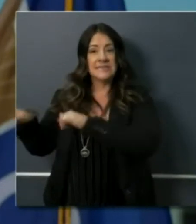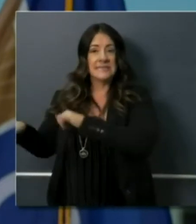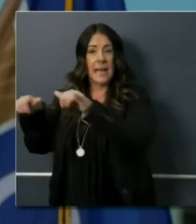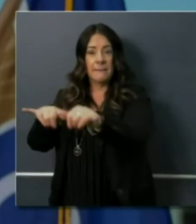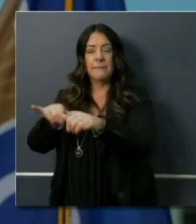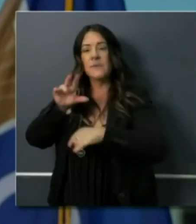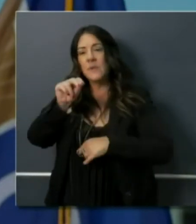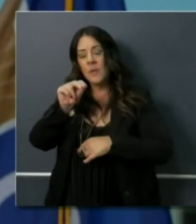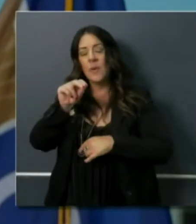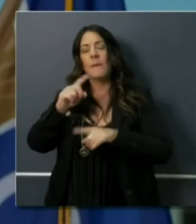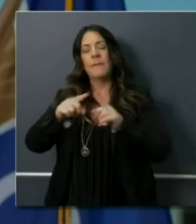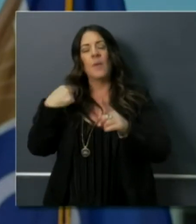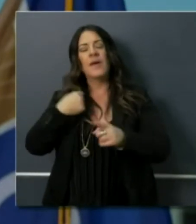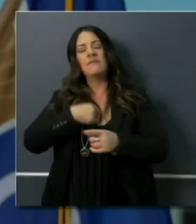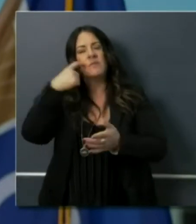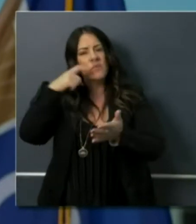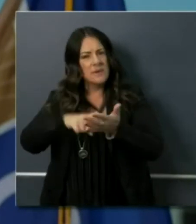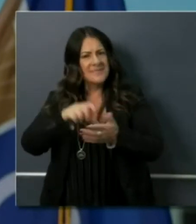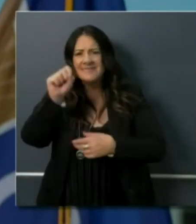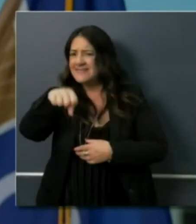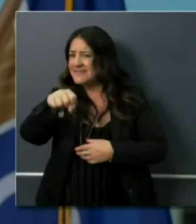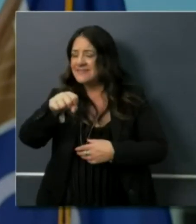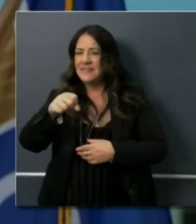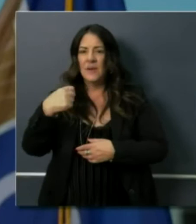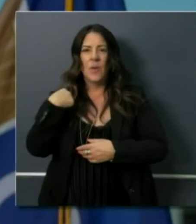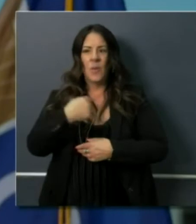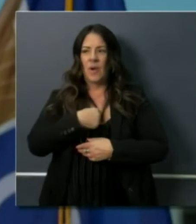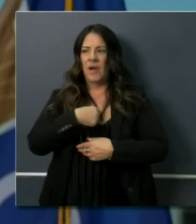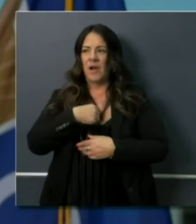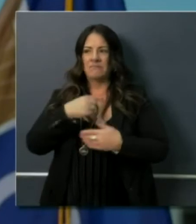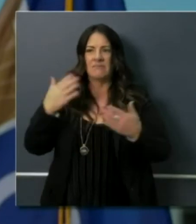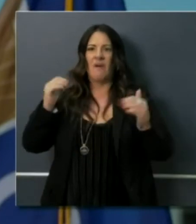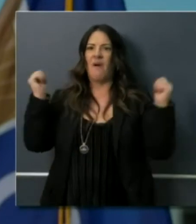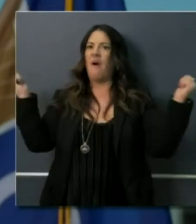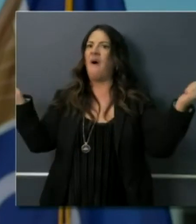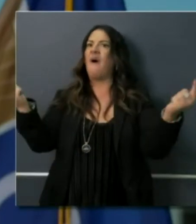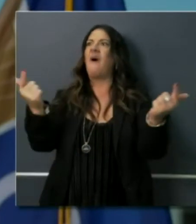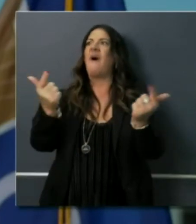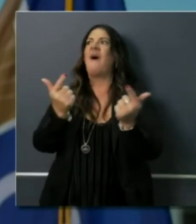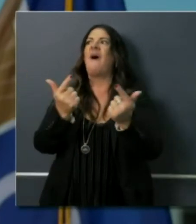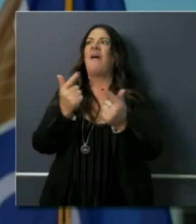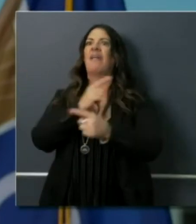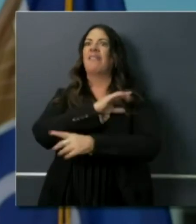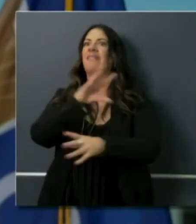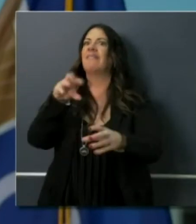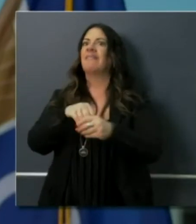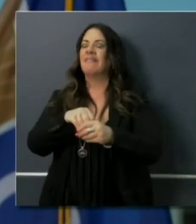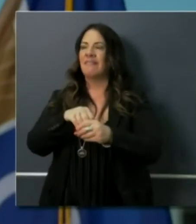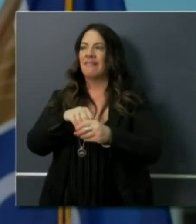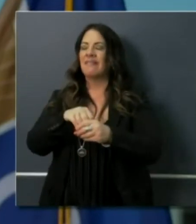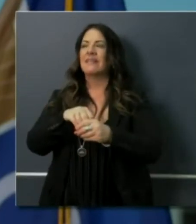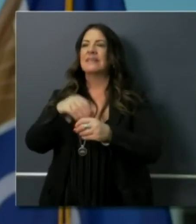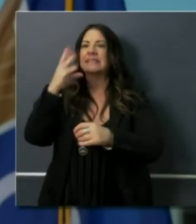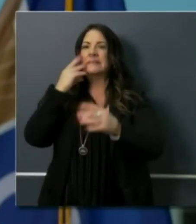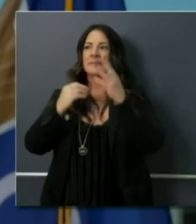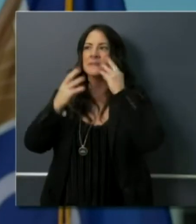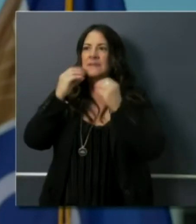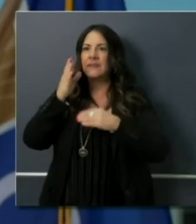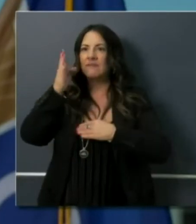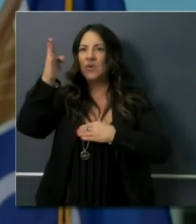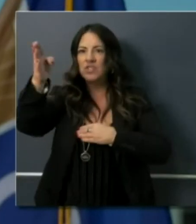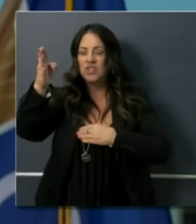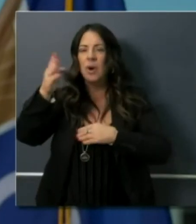to recognize that we are not just along for the ride as it relates to experiencing the future. The future